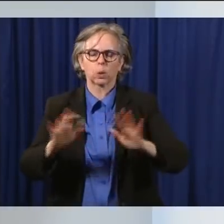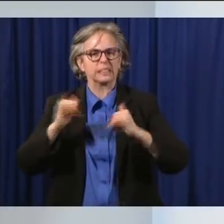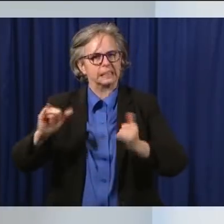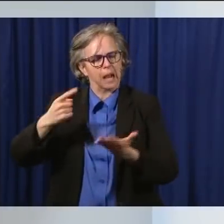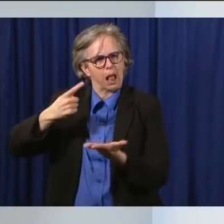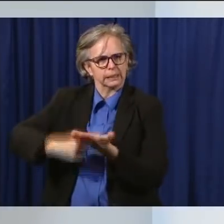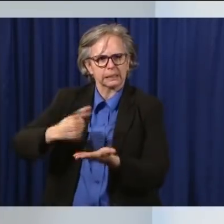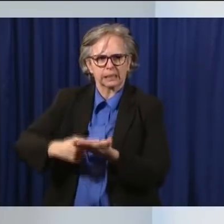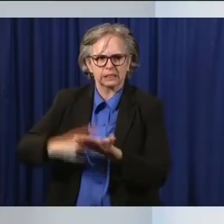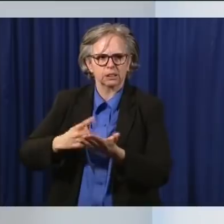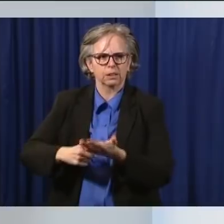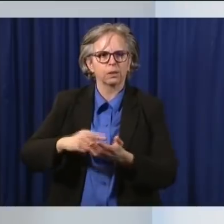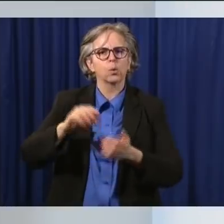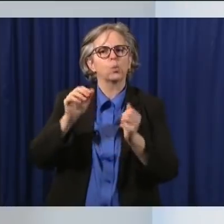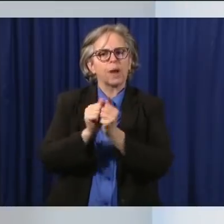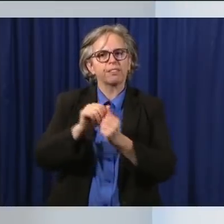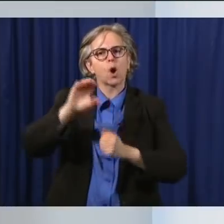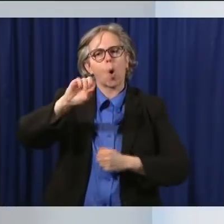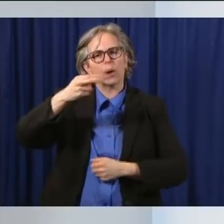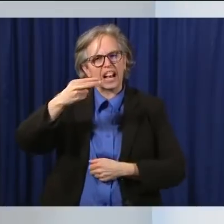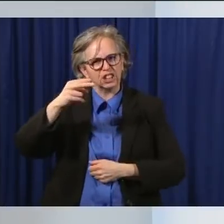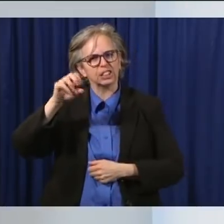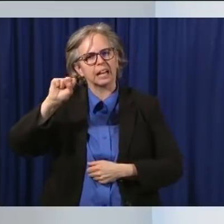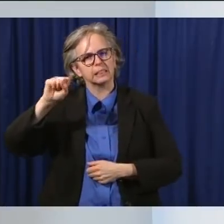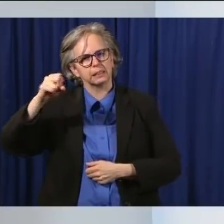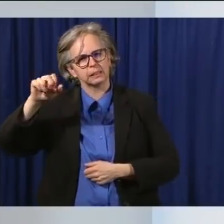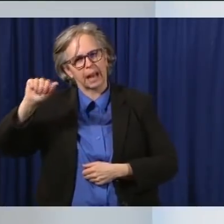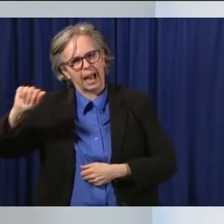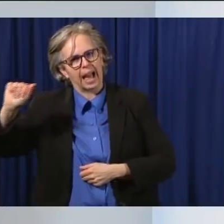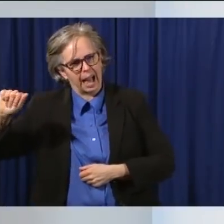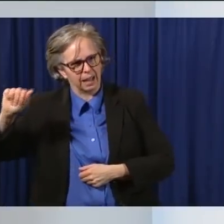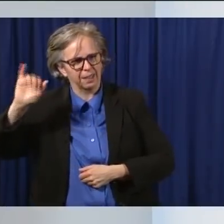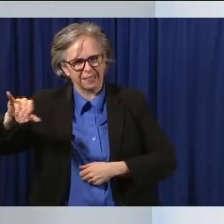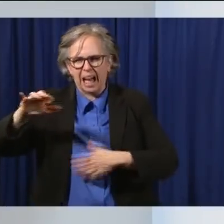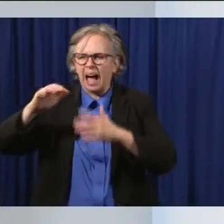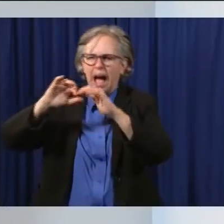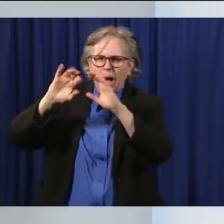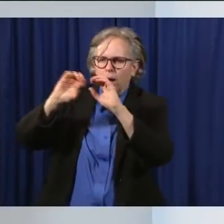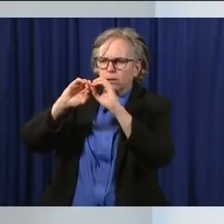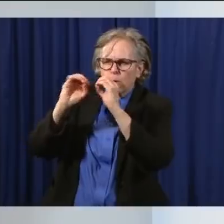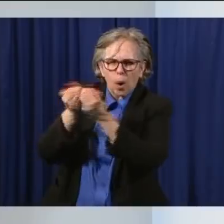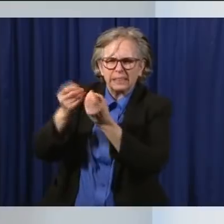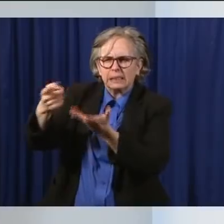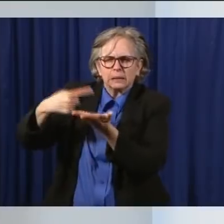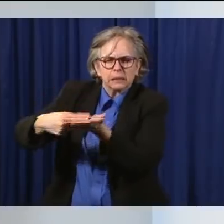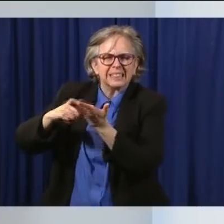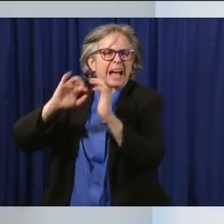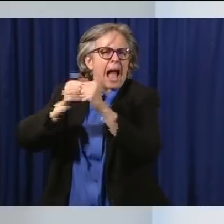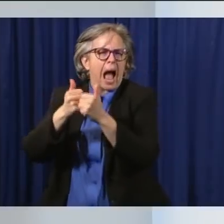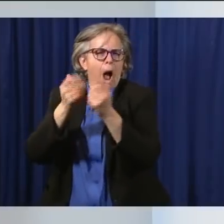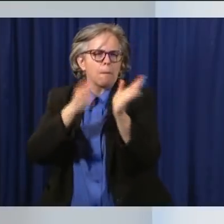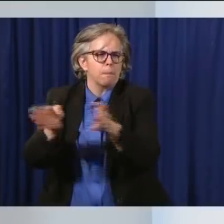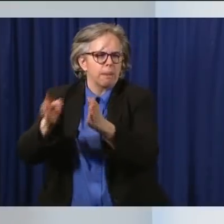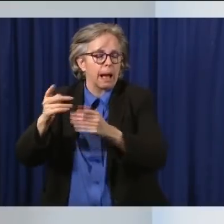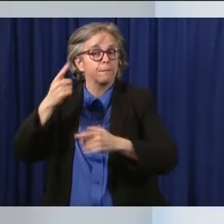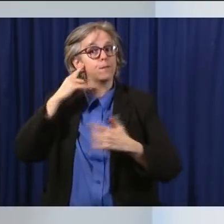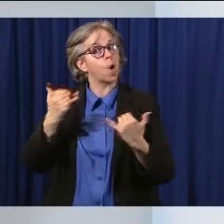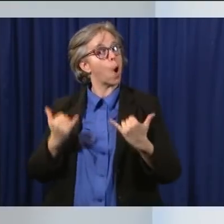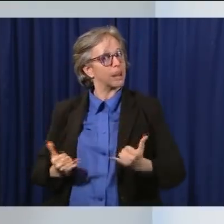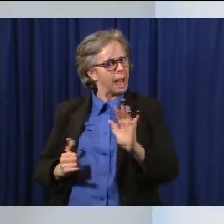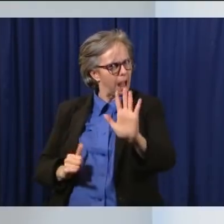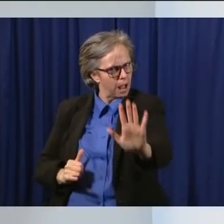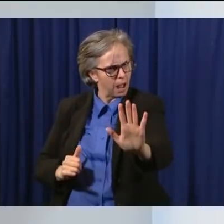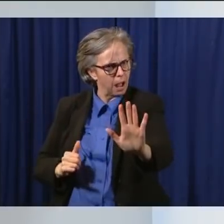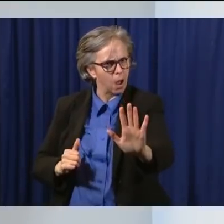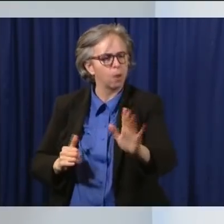Athletic Association and others about how we can do that and when we can do that. But for now, we're focused on the next step of preparing for that